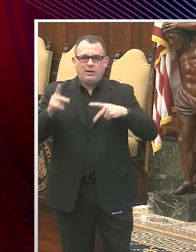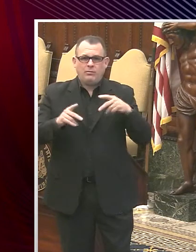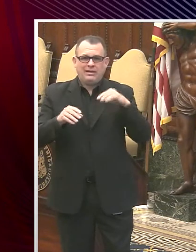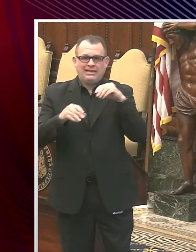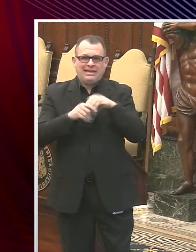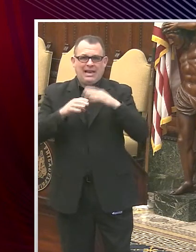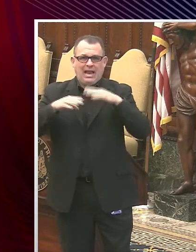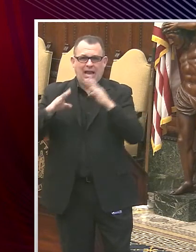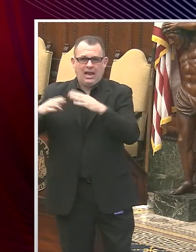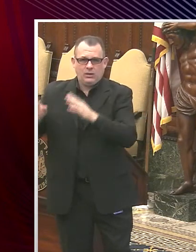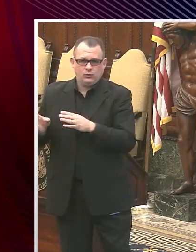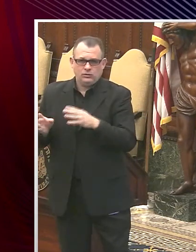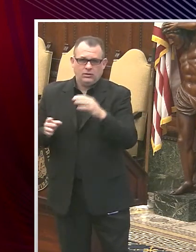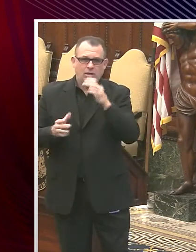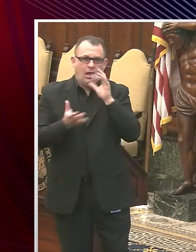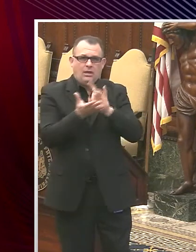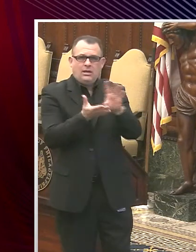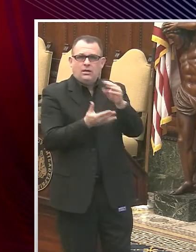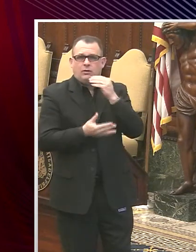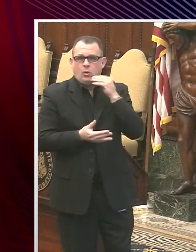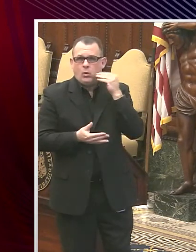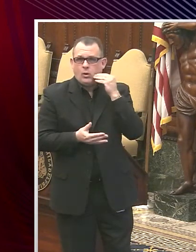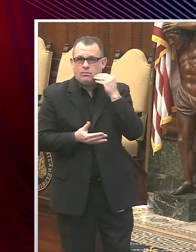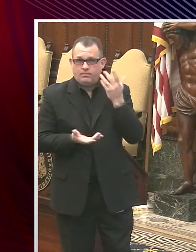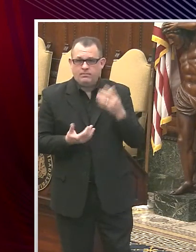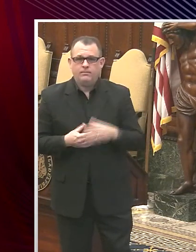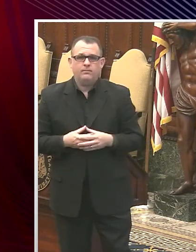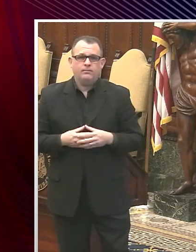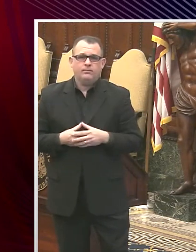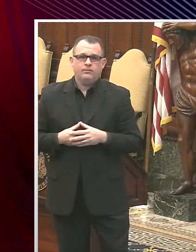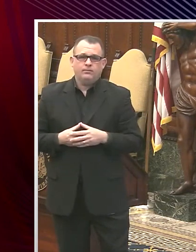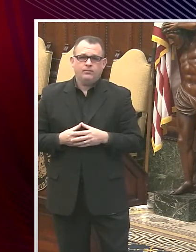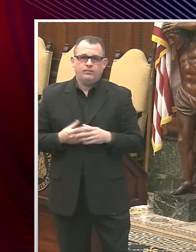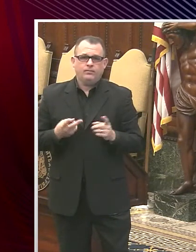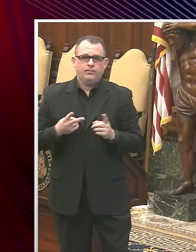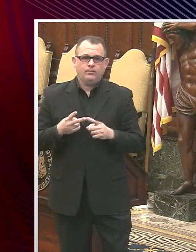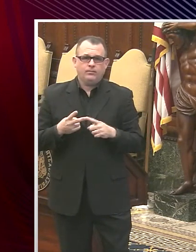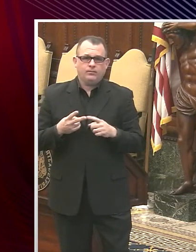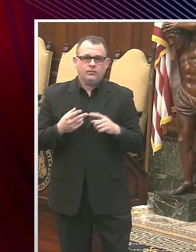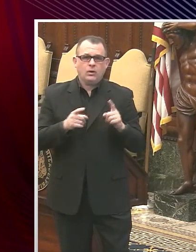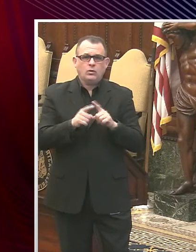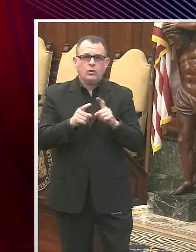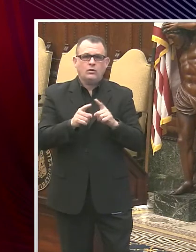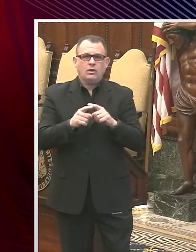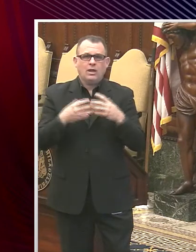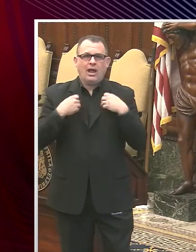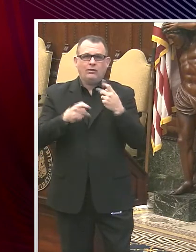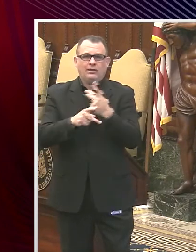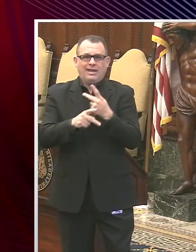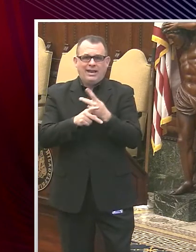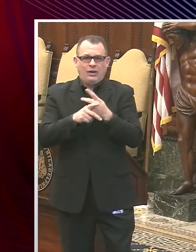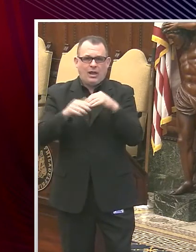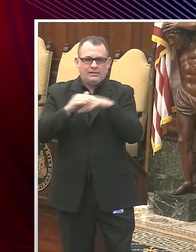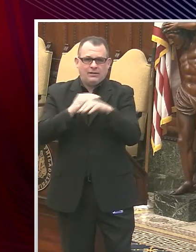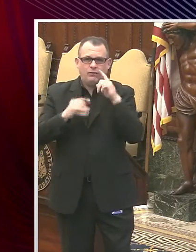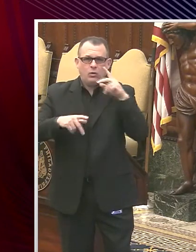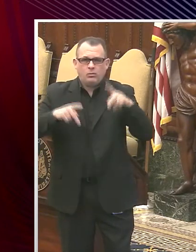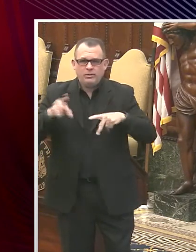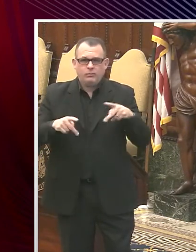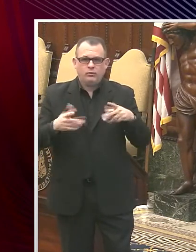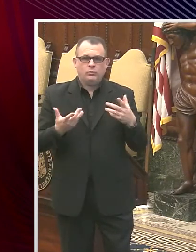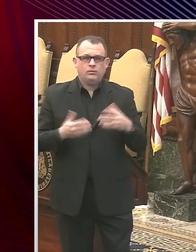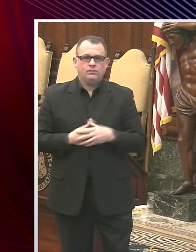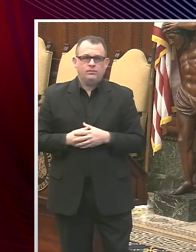homes. And I think there's also expanded healthcare access, which seems like it will also be